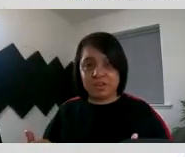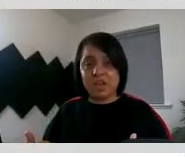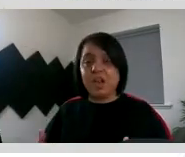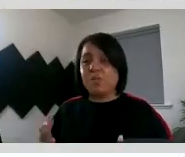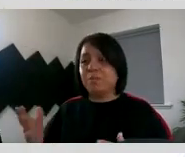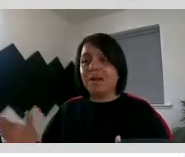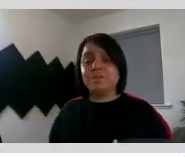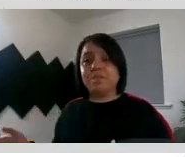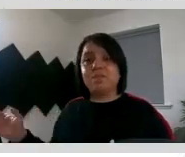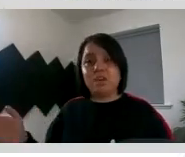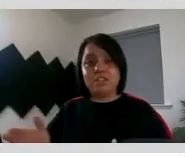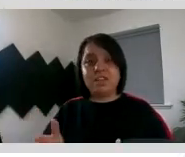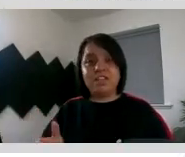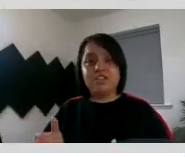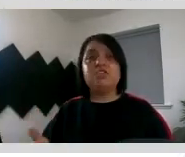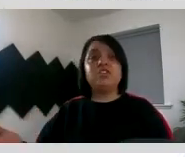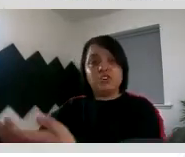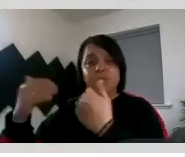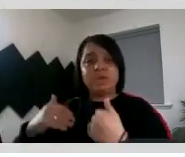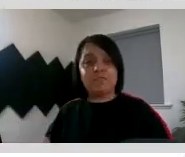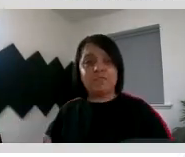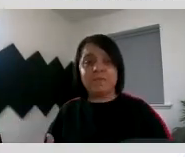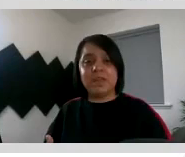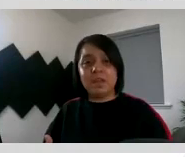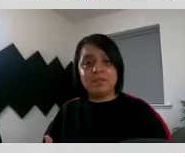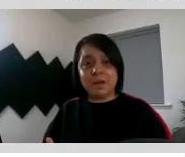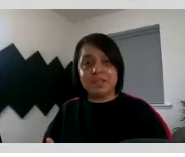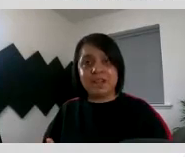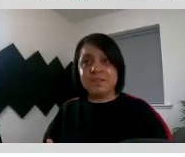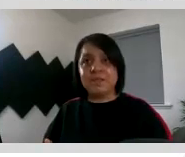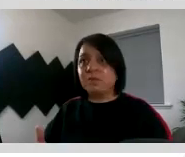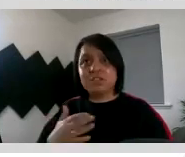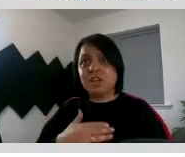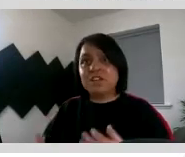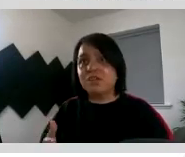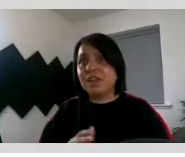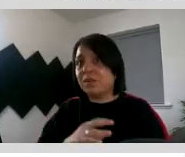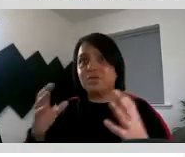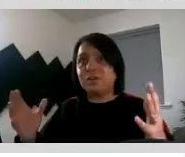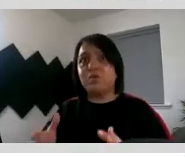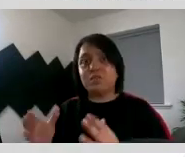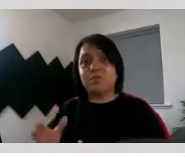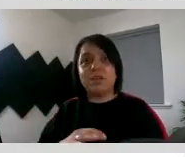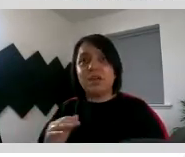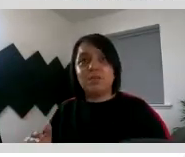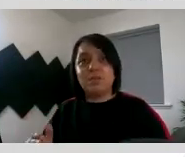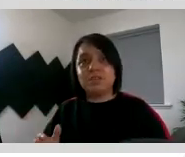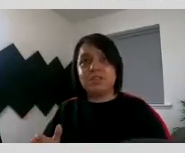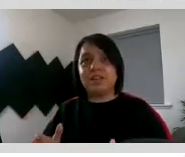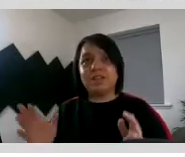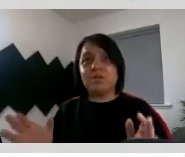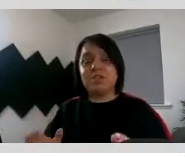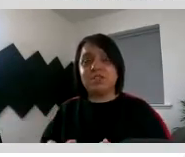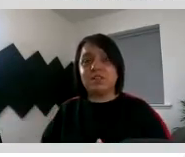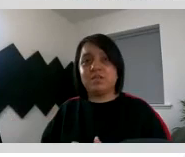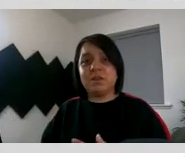English, but back before 1982, she could come here from Pakistan. There was not an issue. Now he's got all these borders, like,